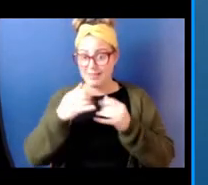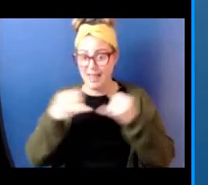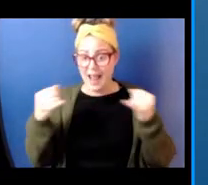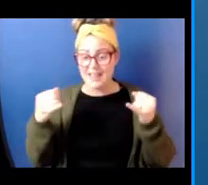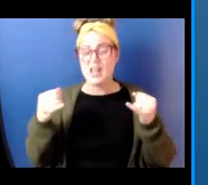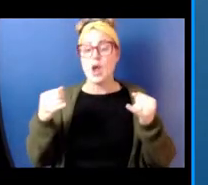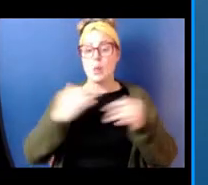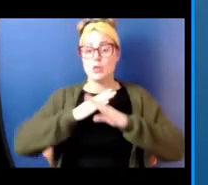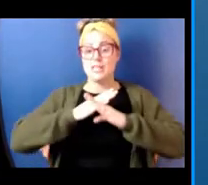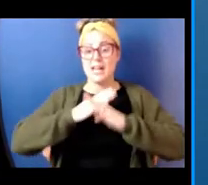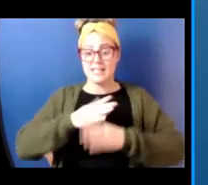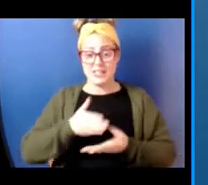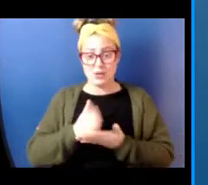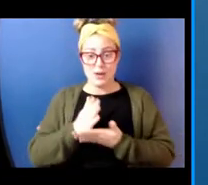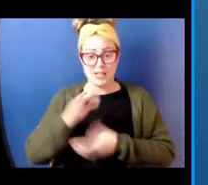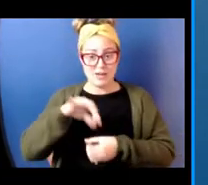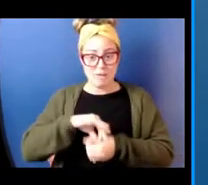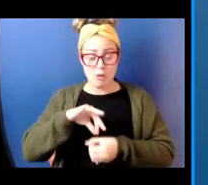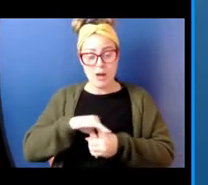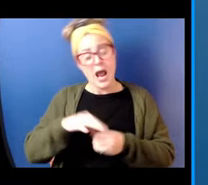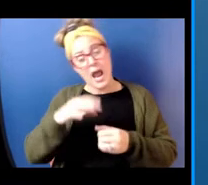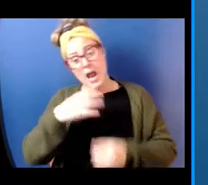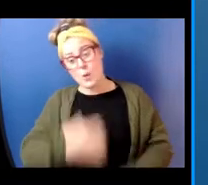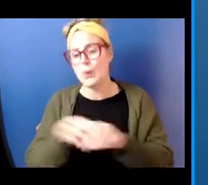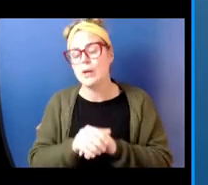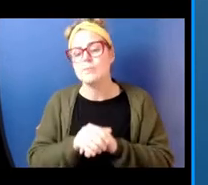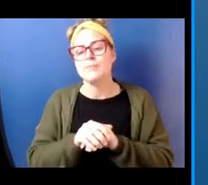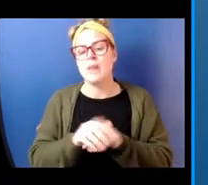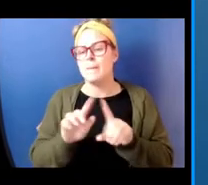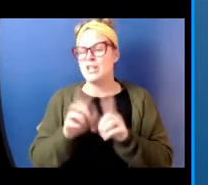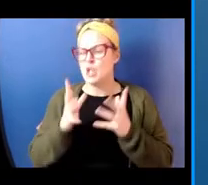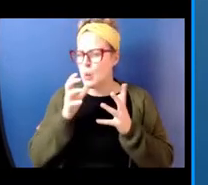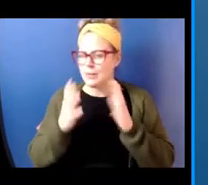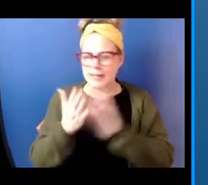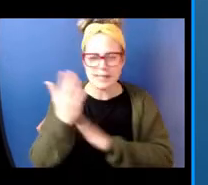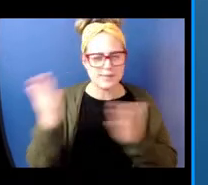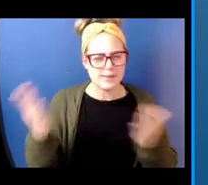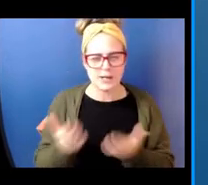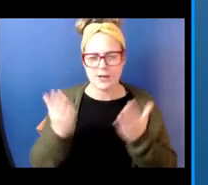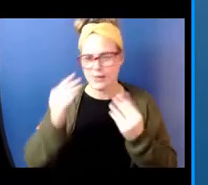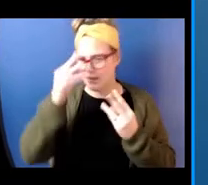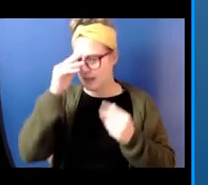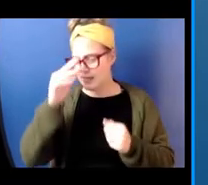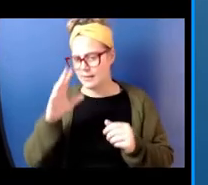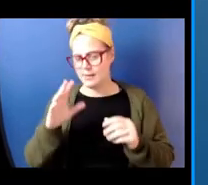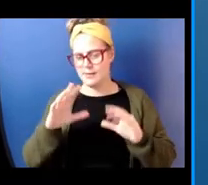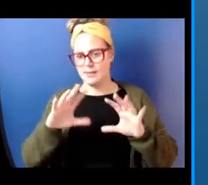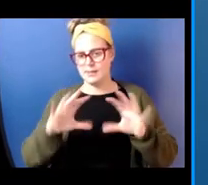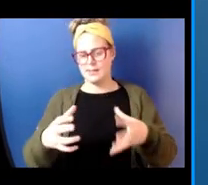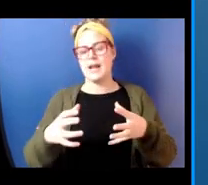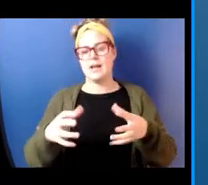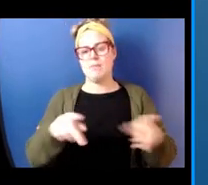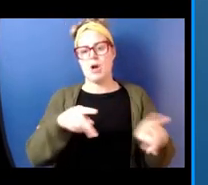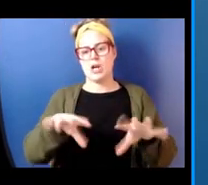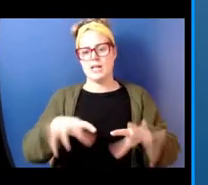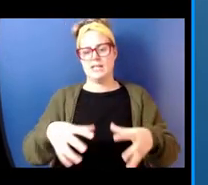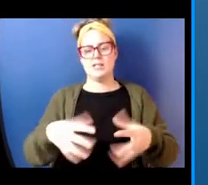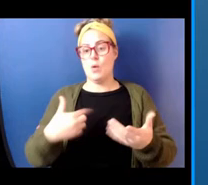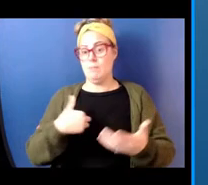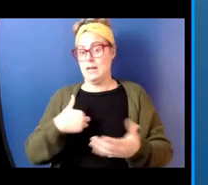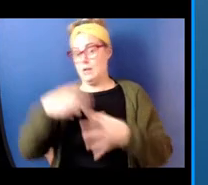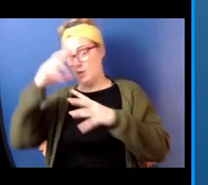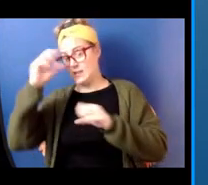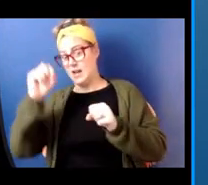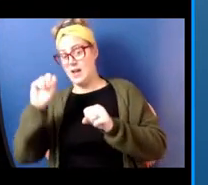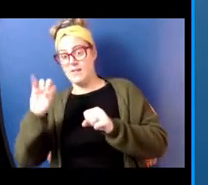I will tell you I wish the DNC could do more of a vet who's the chair of our voter protection at the state parties or me as the president of the association are saying we shouldn't be involved in voter